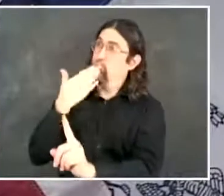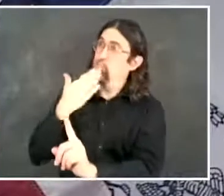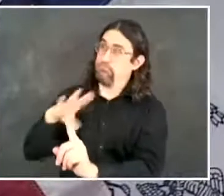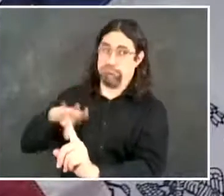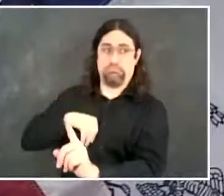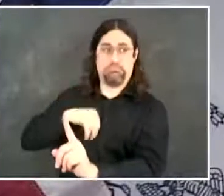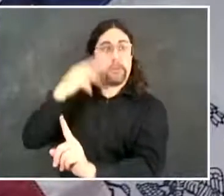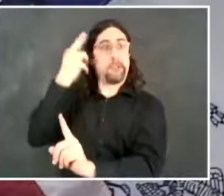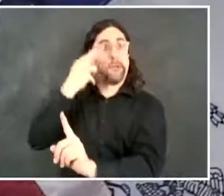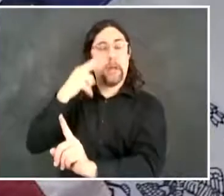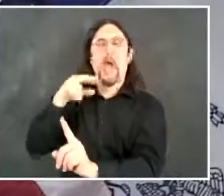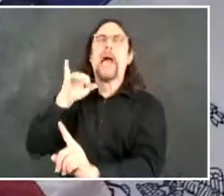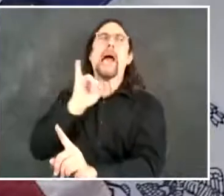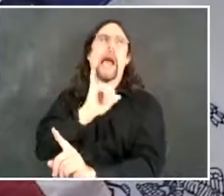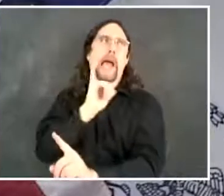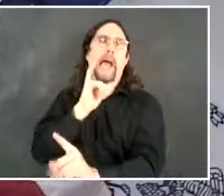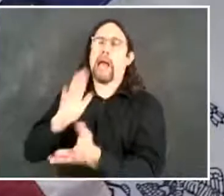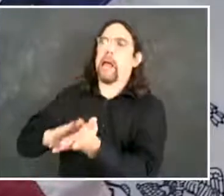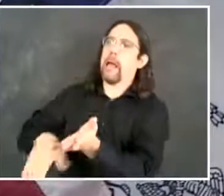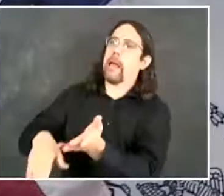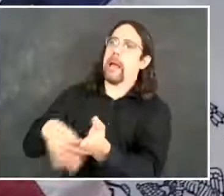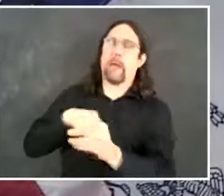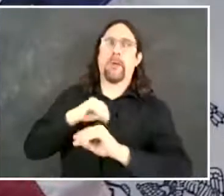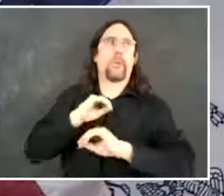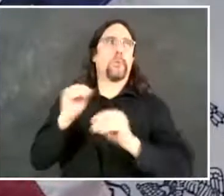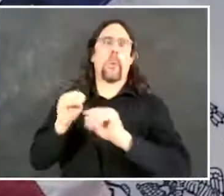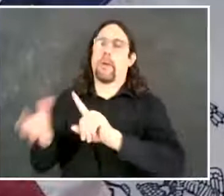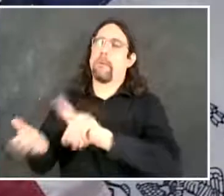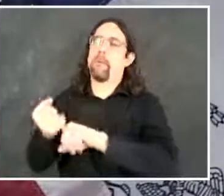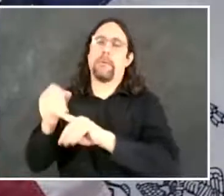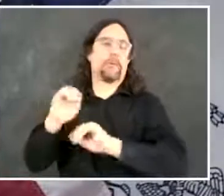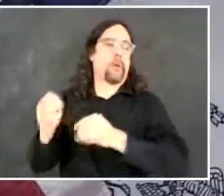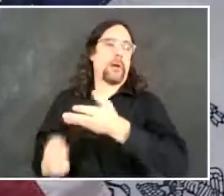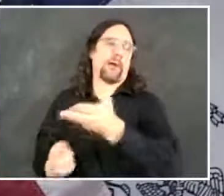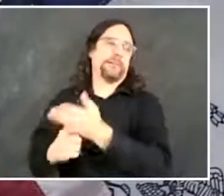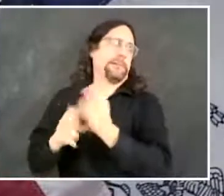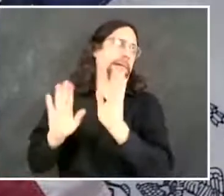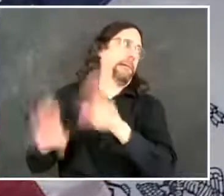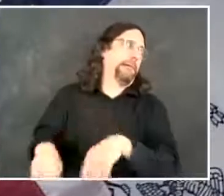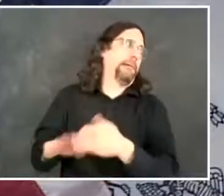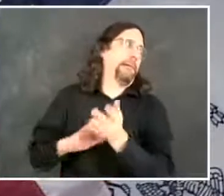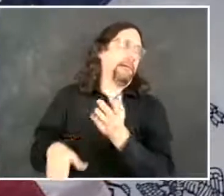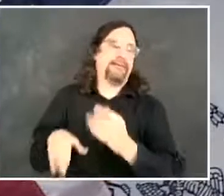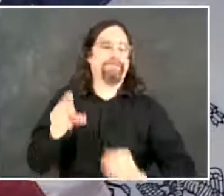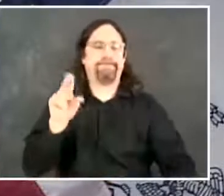Shabbos because it just can't be tolerated. And IDs or no IDs, we will enforce.